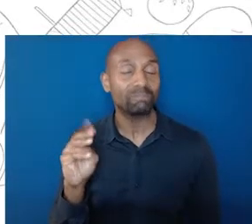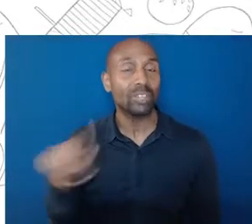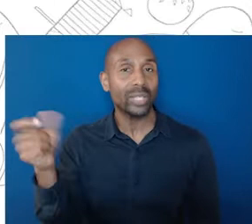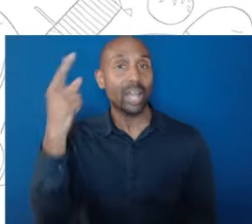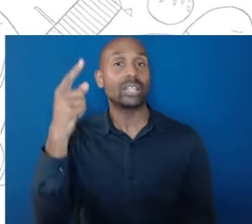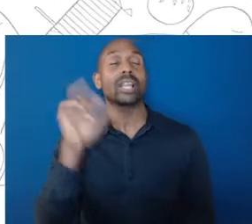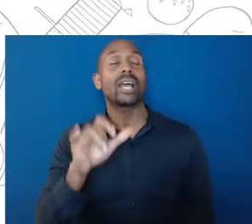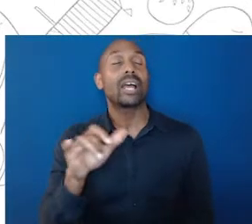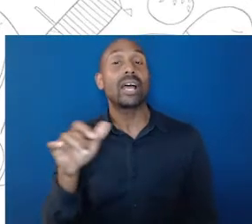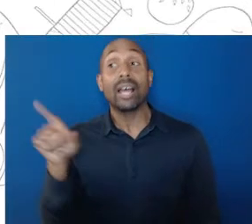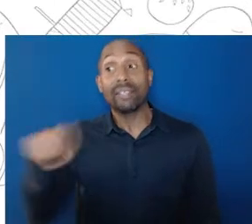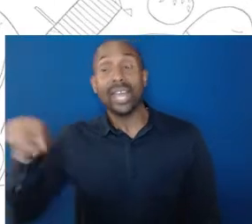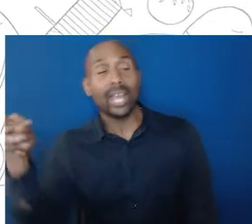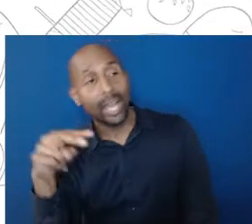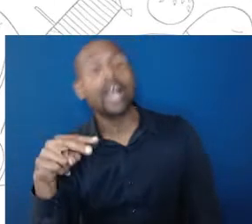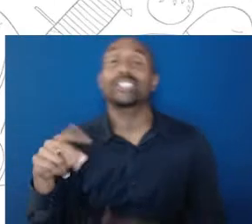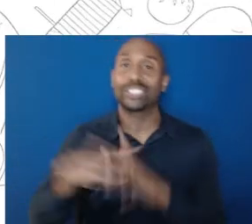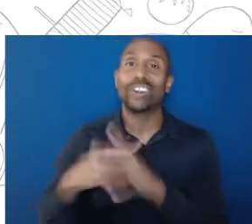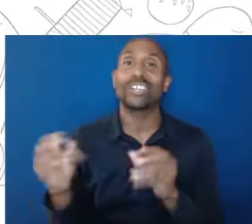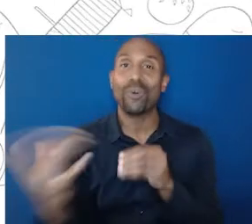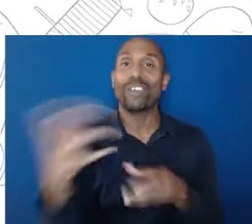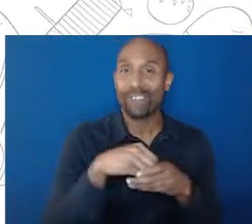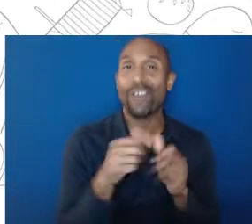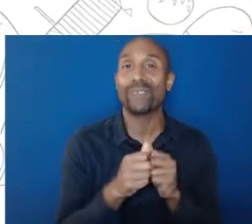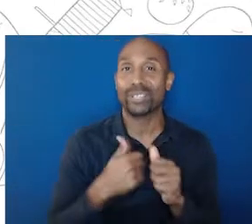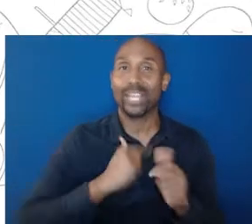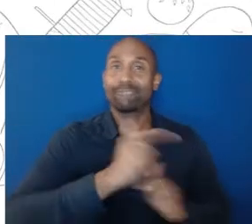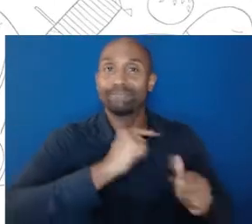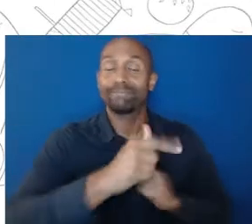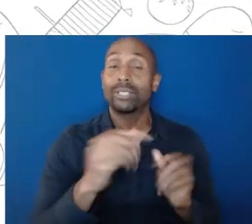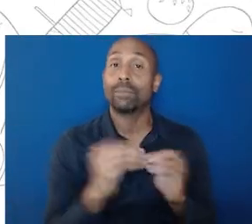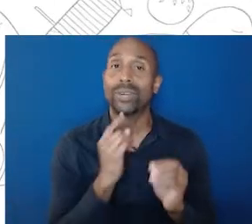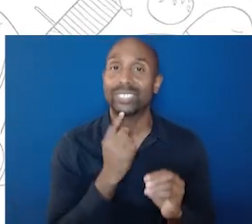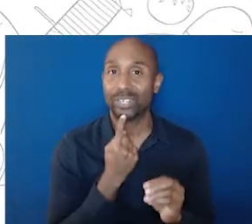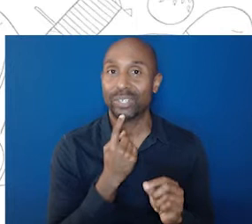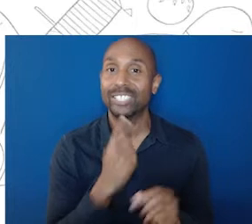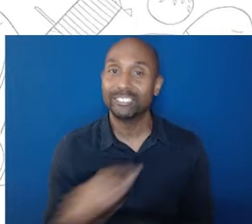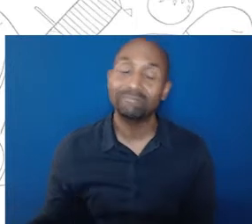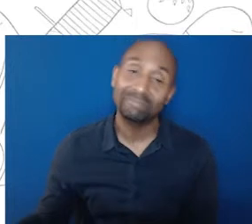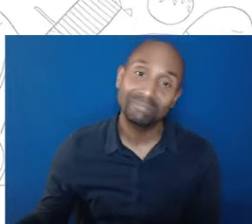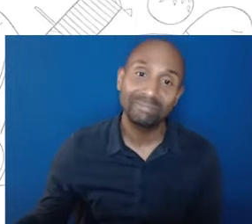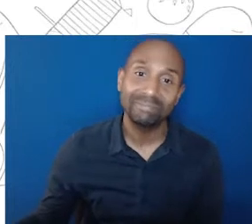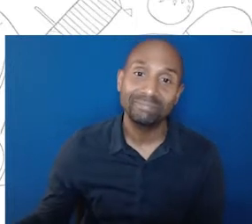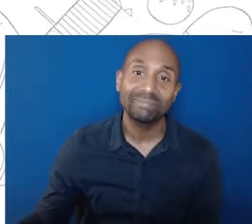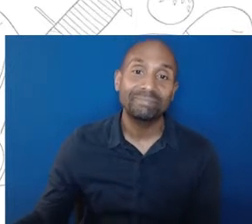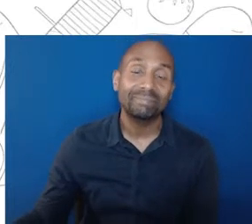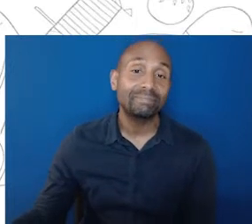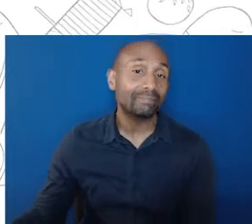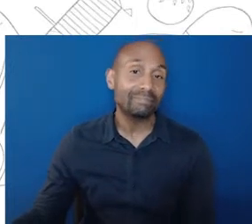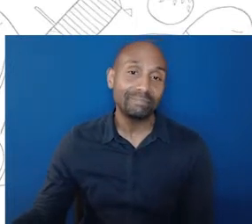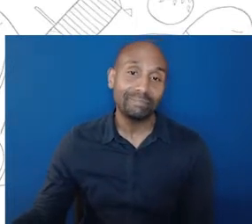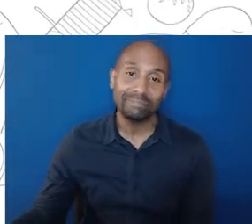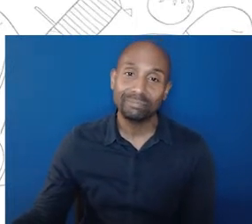this vocation, I think they started to engage with me in a very serious way. And so